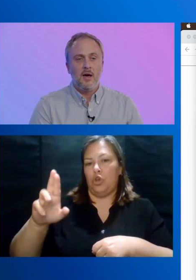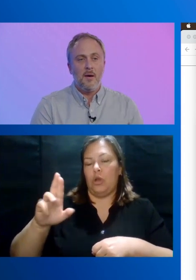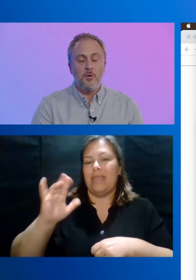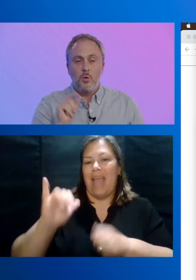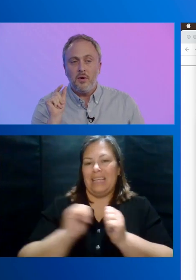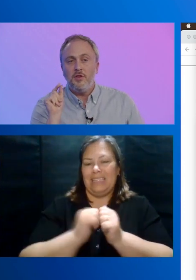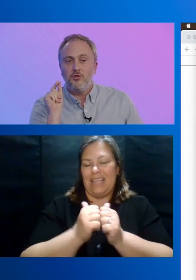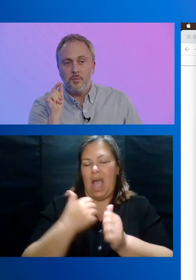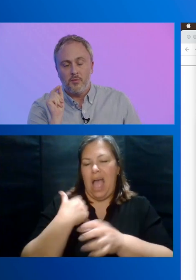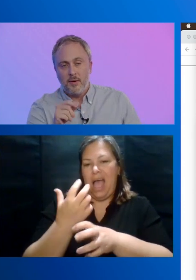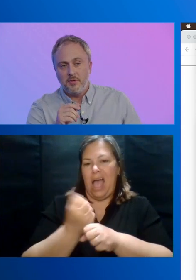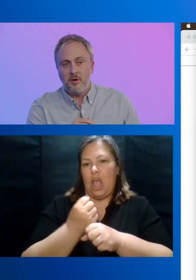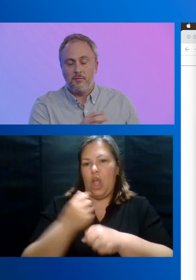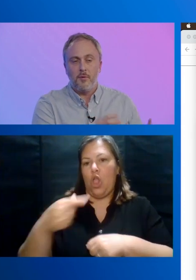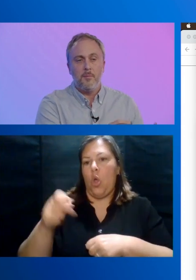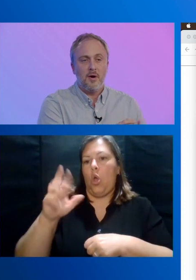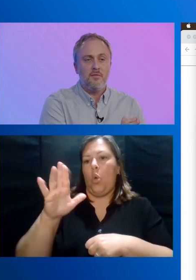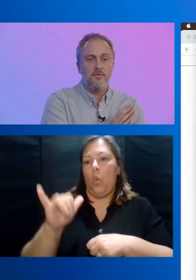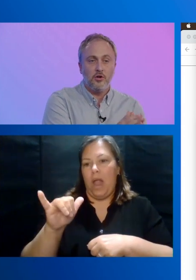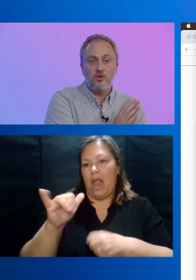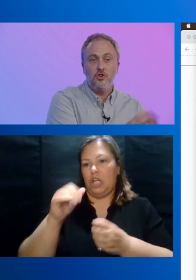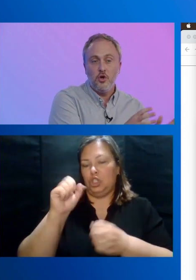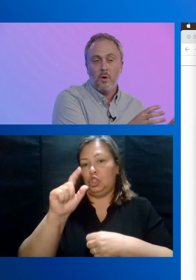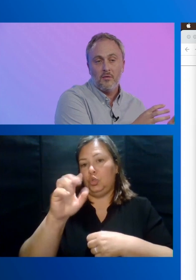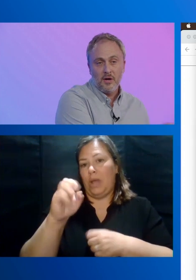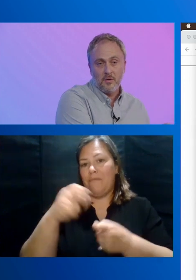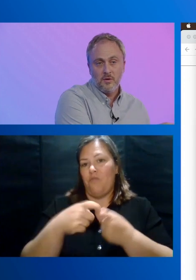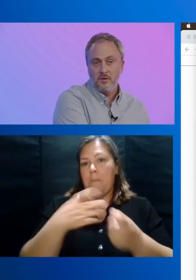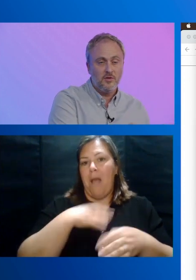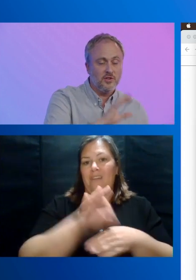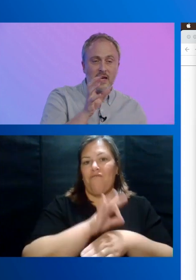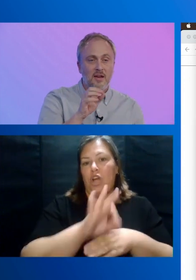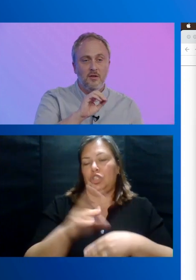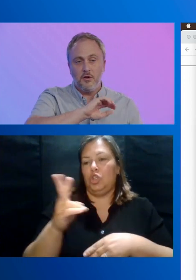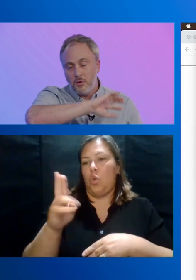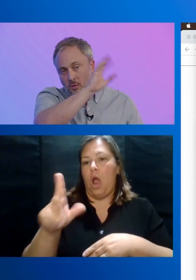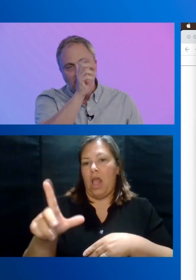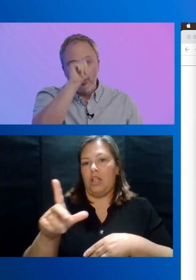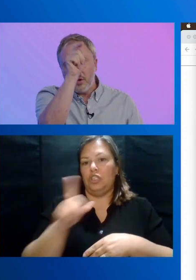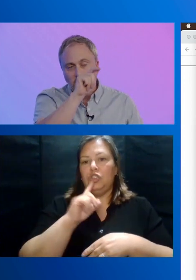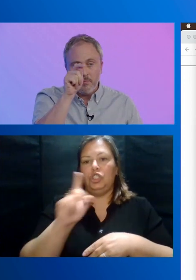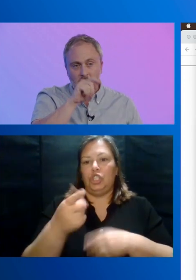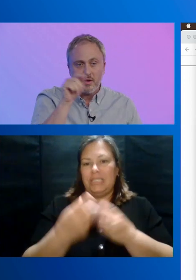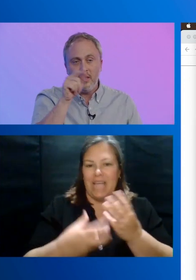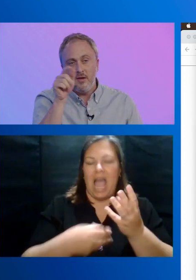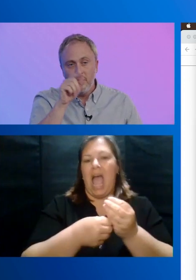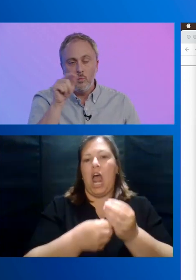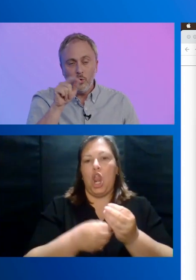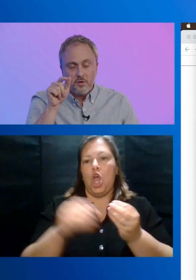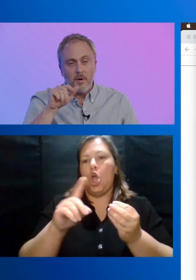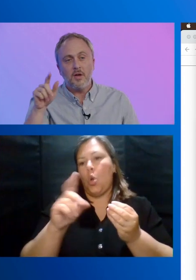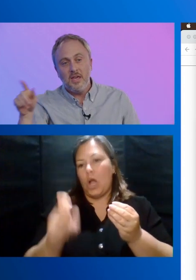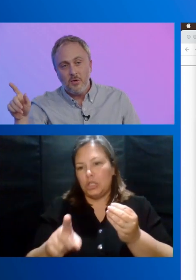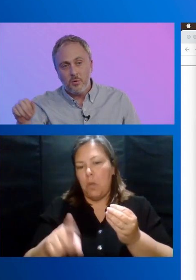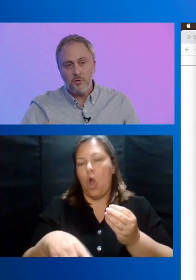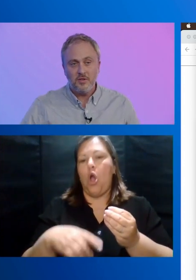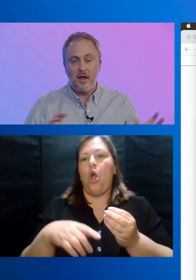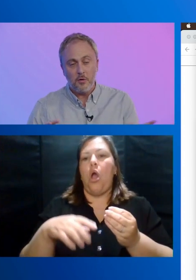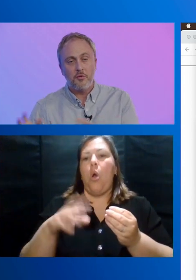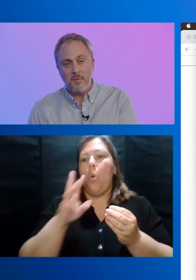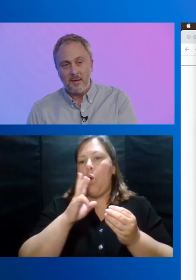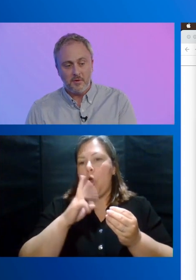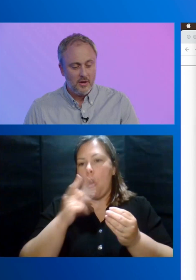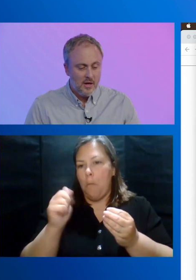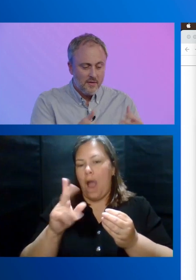get the query string parameter from my function URL. It's just added, question mark, watermark equals